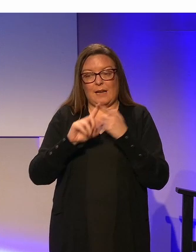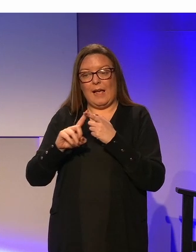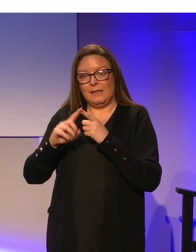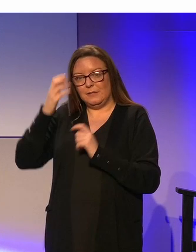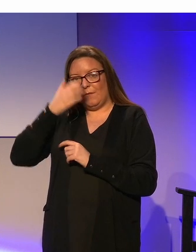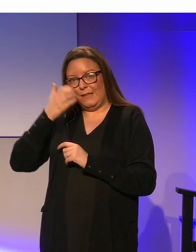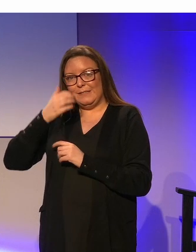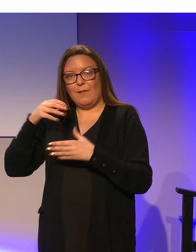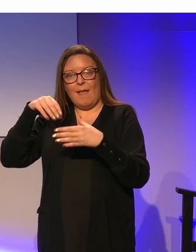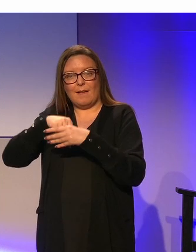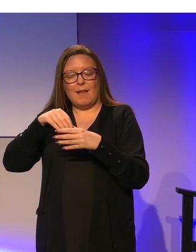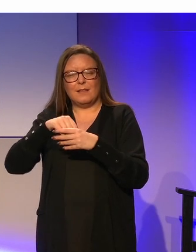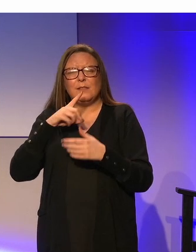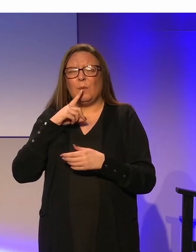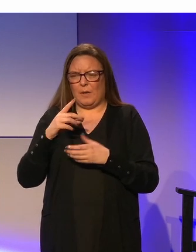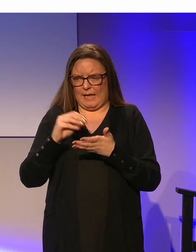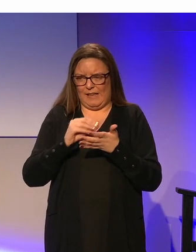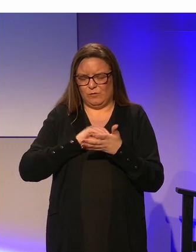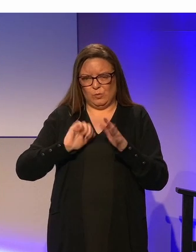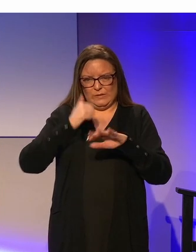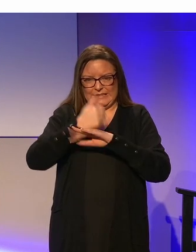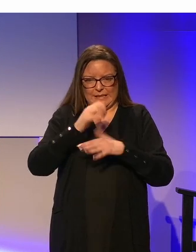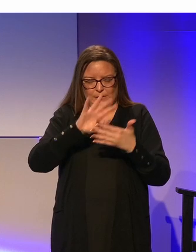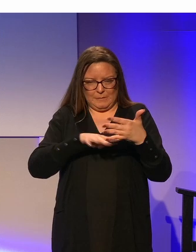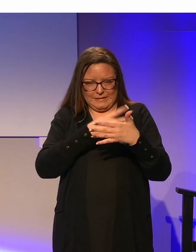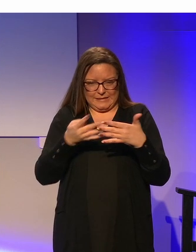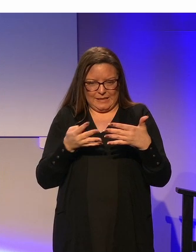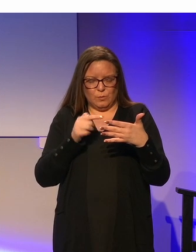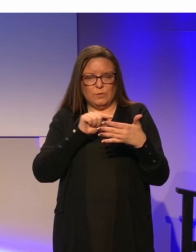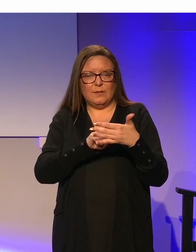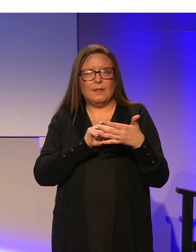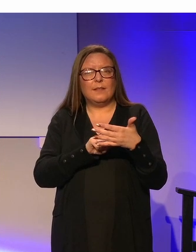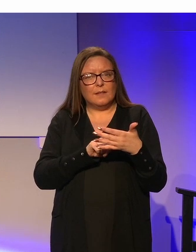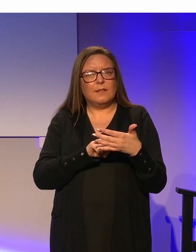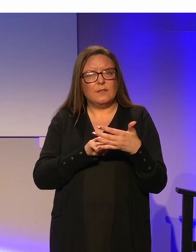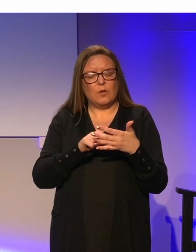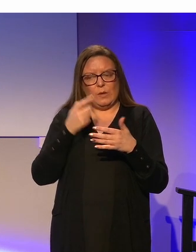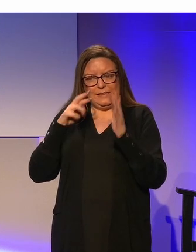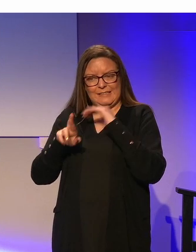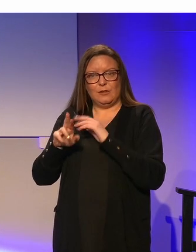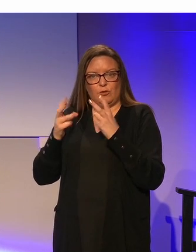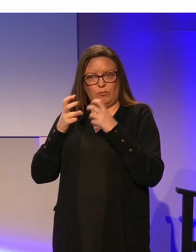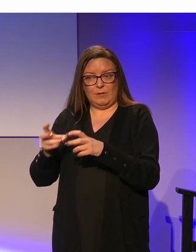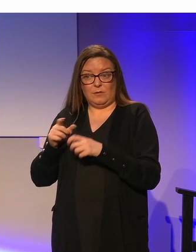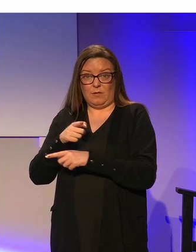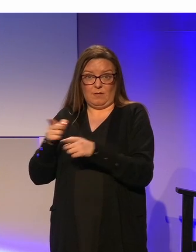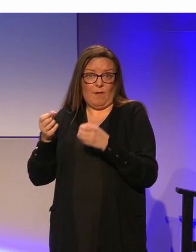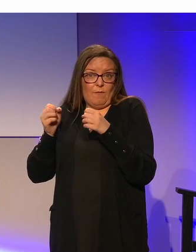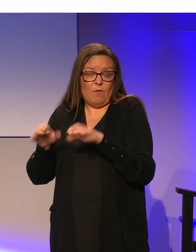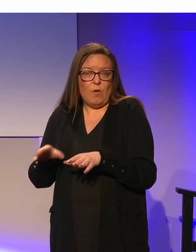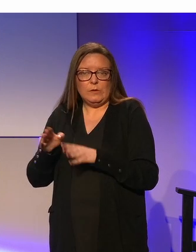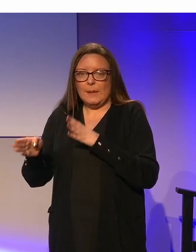really collaborated around scheduling and that type of thing with our teacher researchers, who of course were very busy in